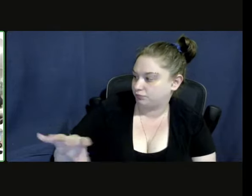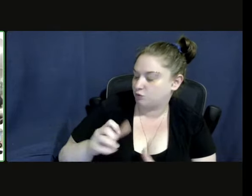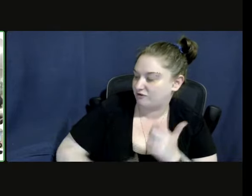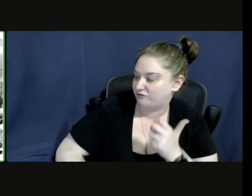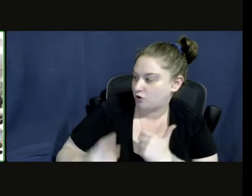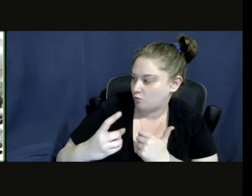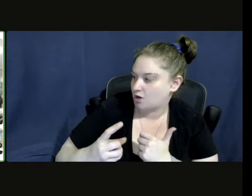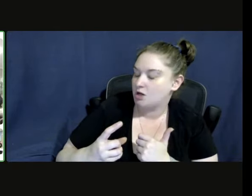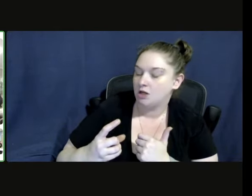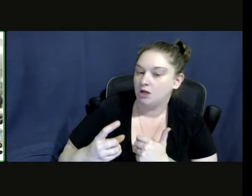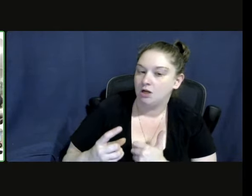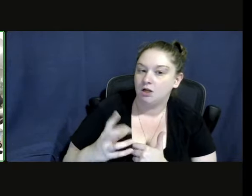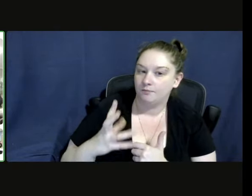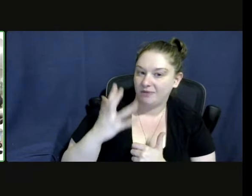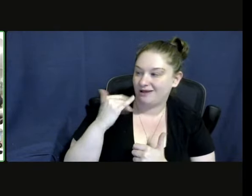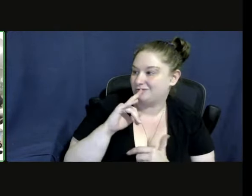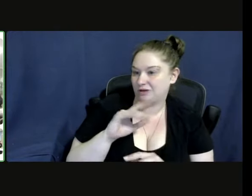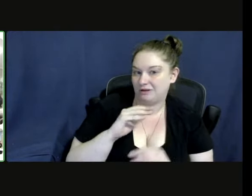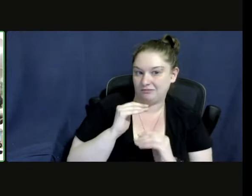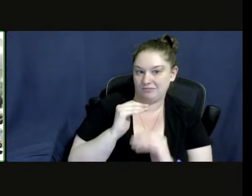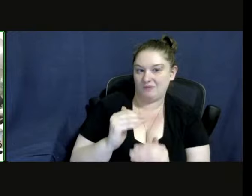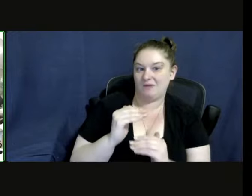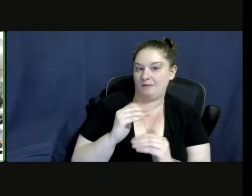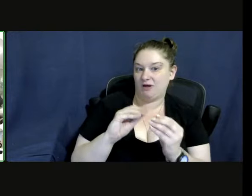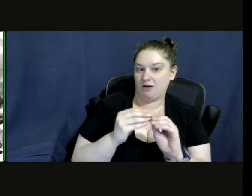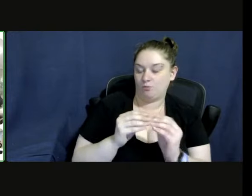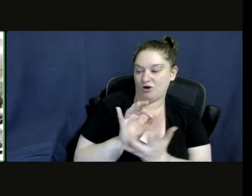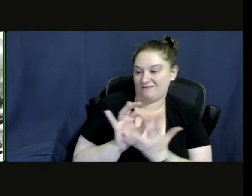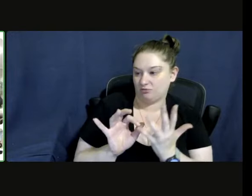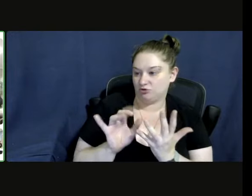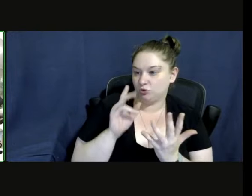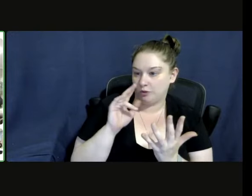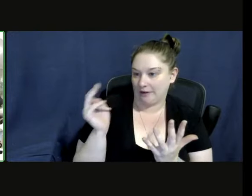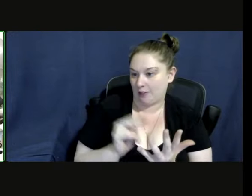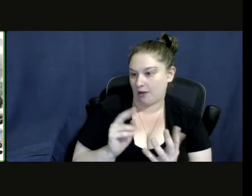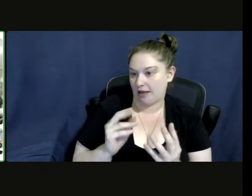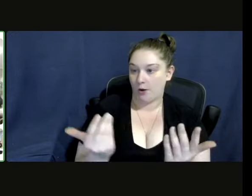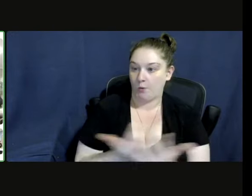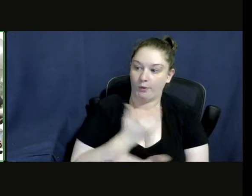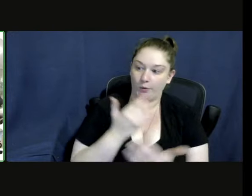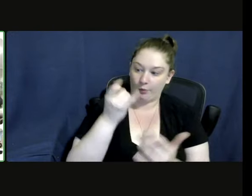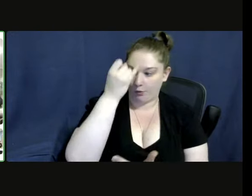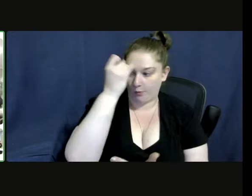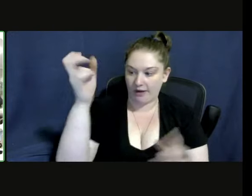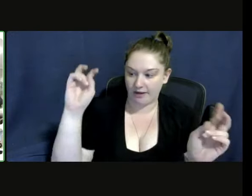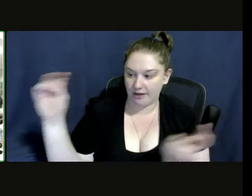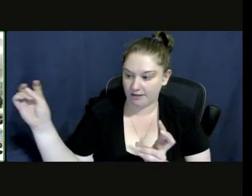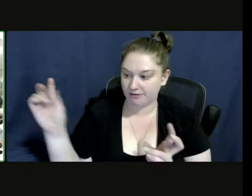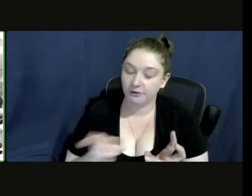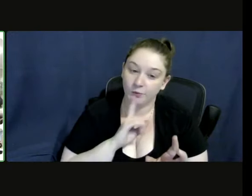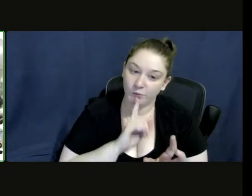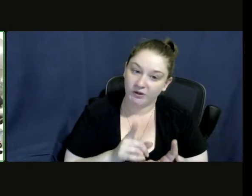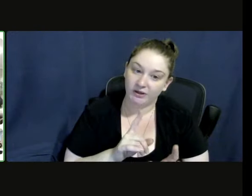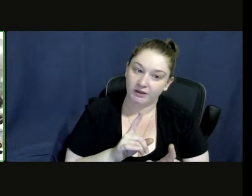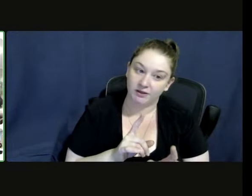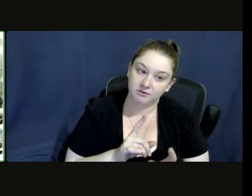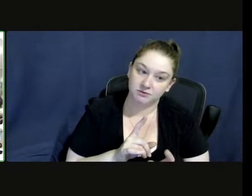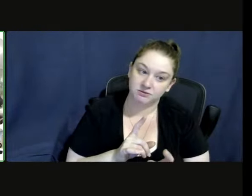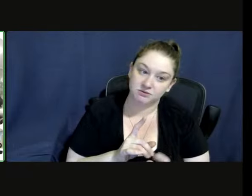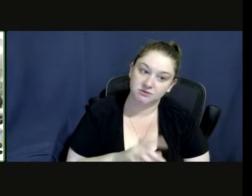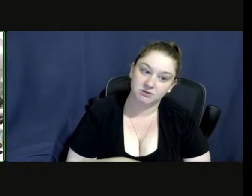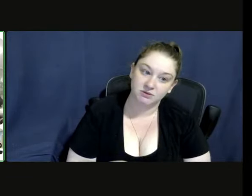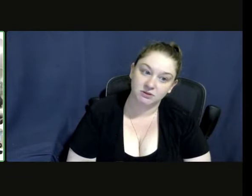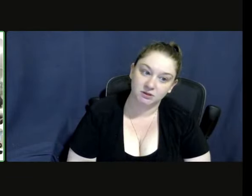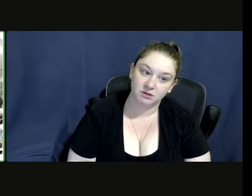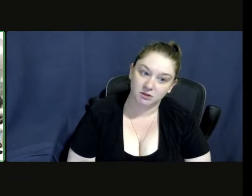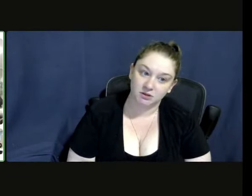really a limited number of options that we have when we're looking at new ideas. And this is really like a nice primer on